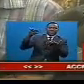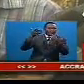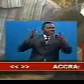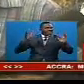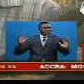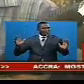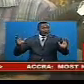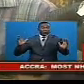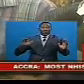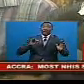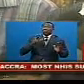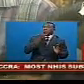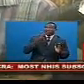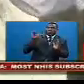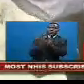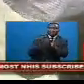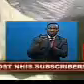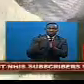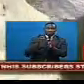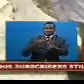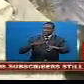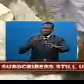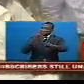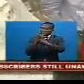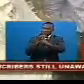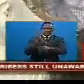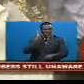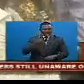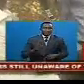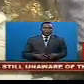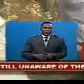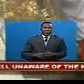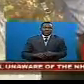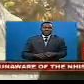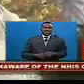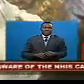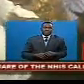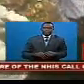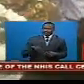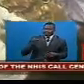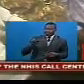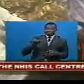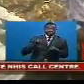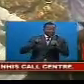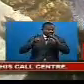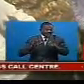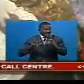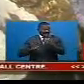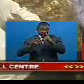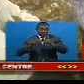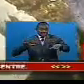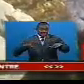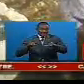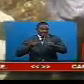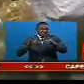to indeed be illegal, they will be confiscated. The acting director at the Tema port, Captain James Owusu-Kranton, hinted security